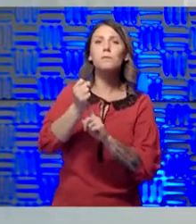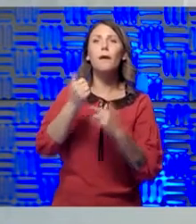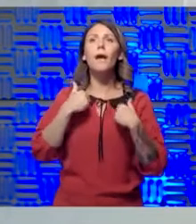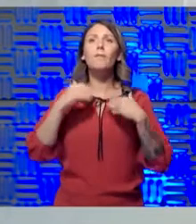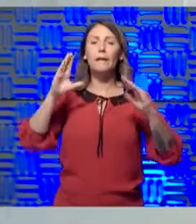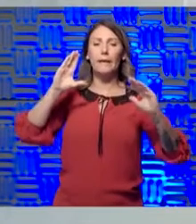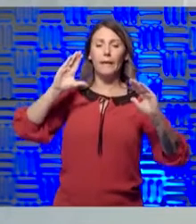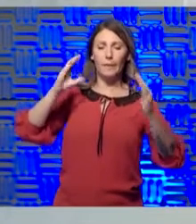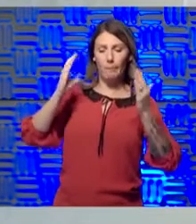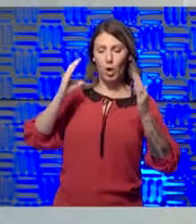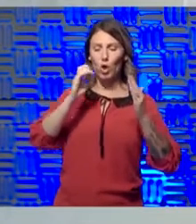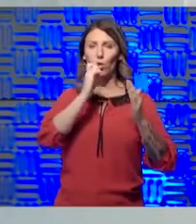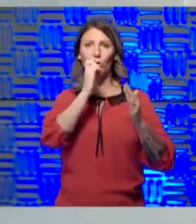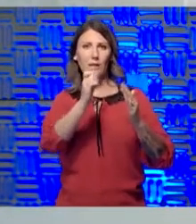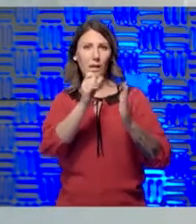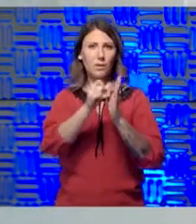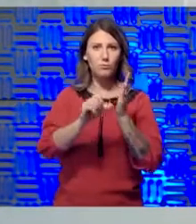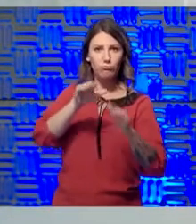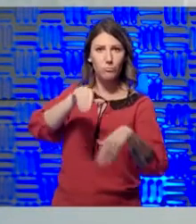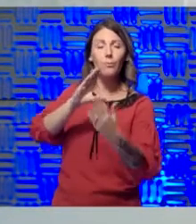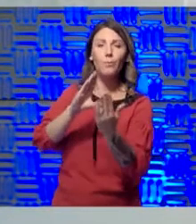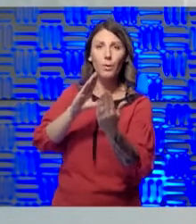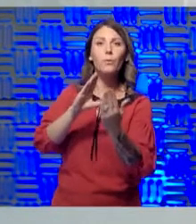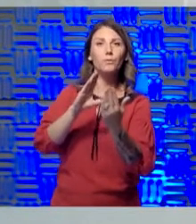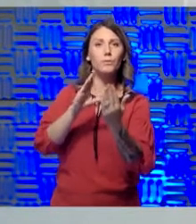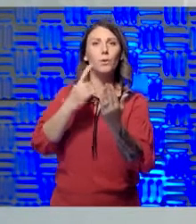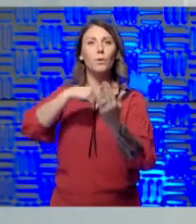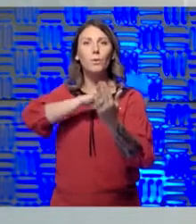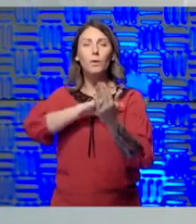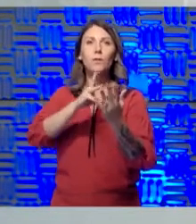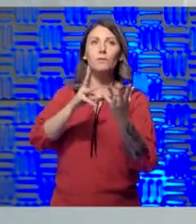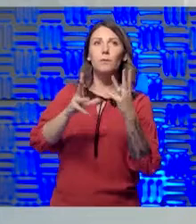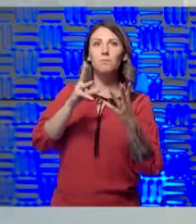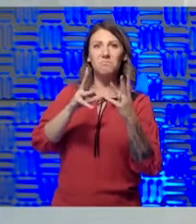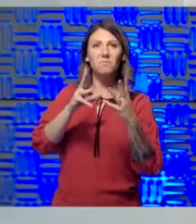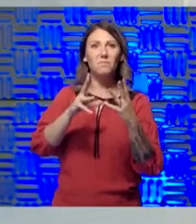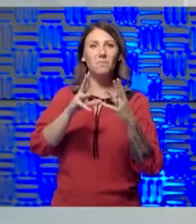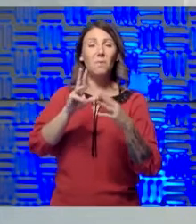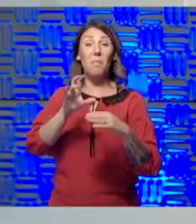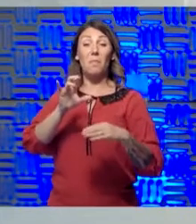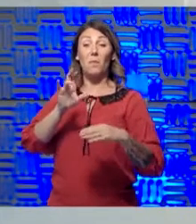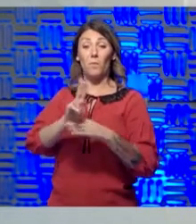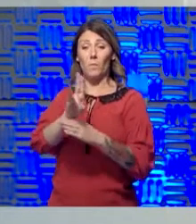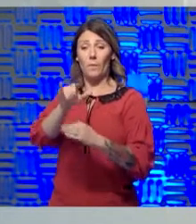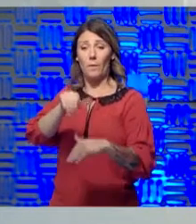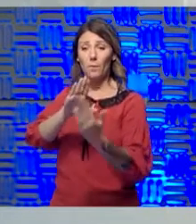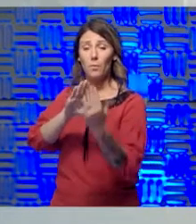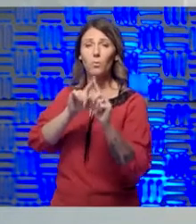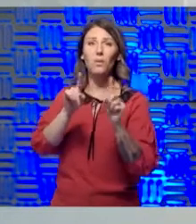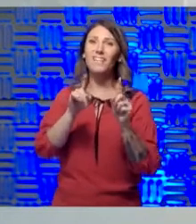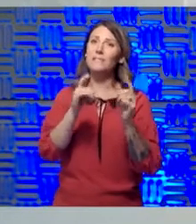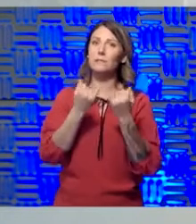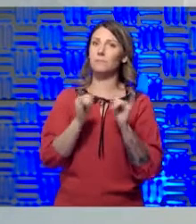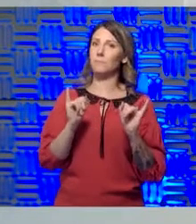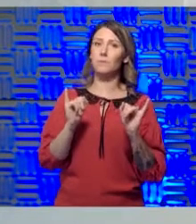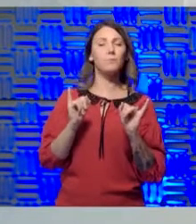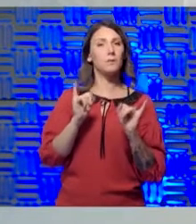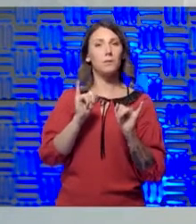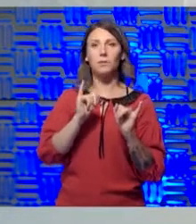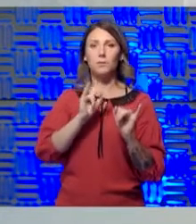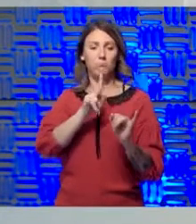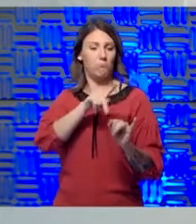comparable non-surgical approaches, we've leaned towards those approaches, but that's a very independent,